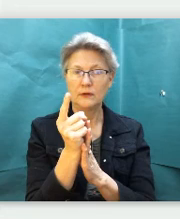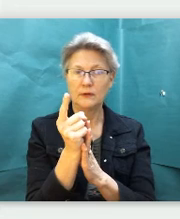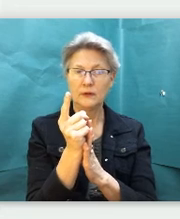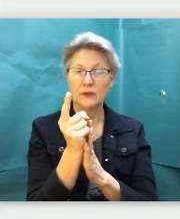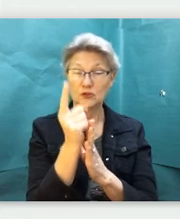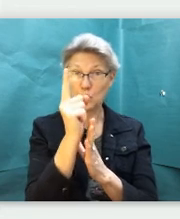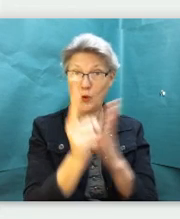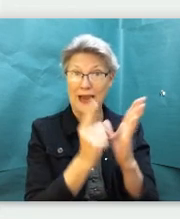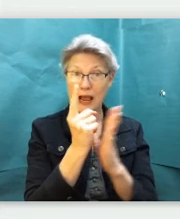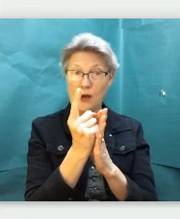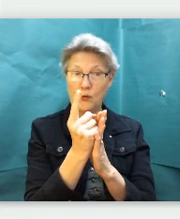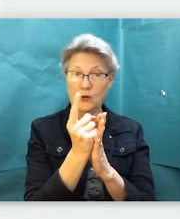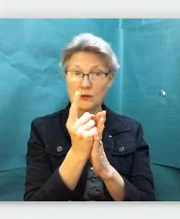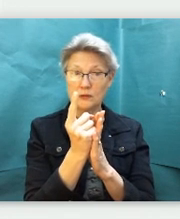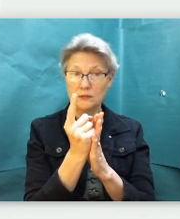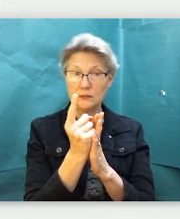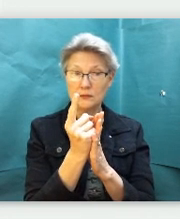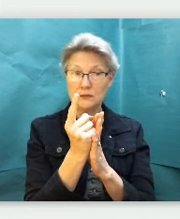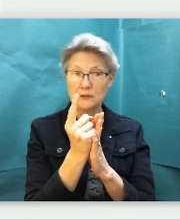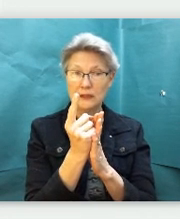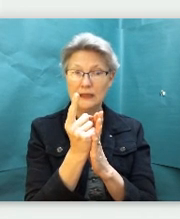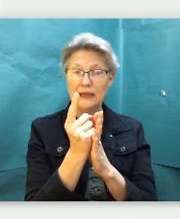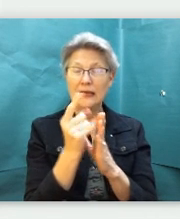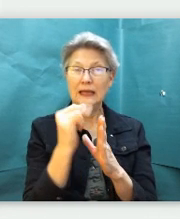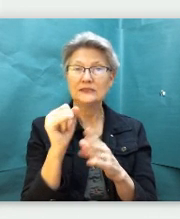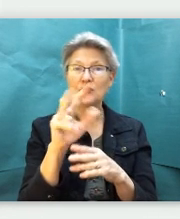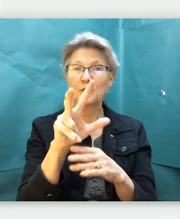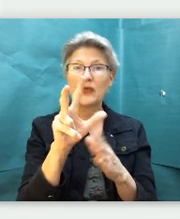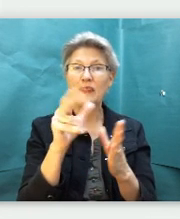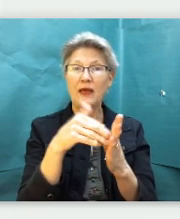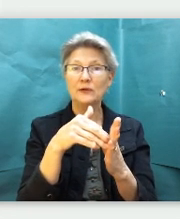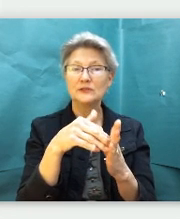So 1 hour is